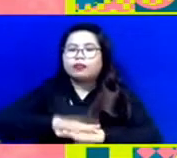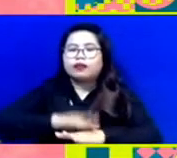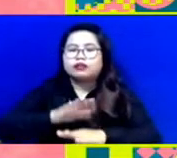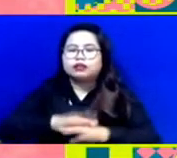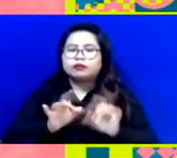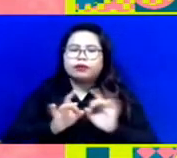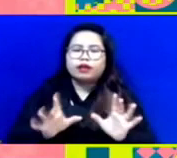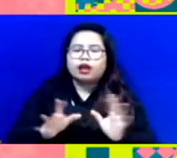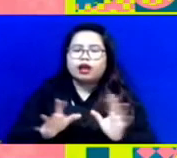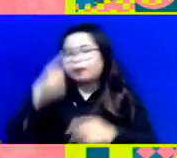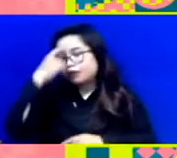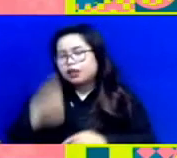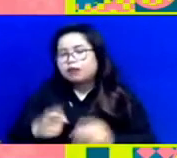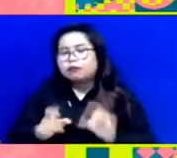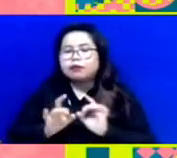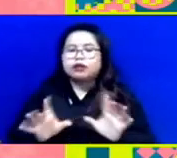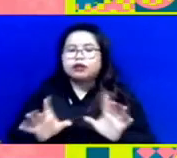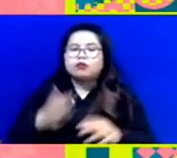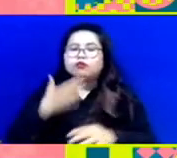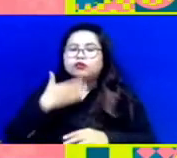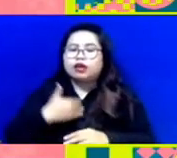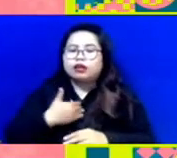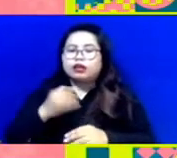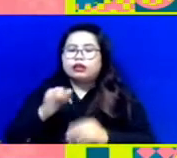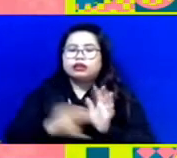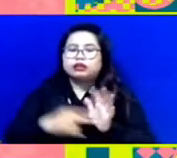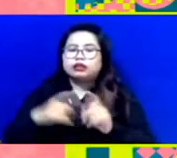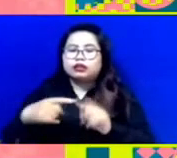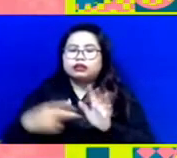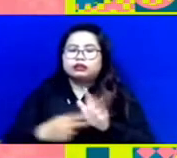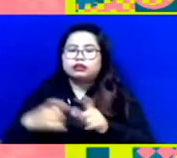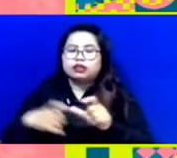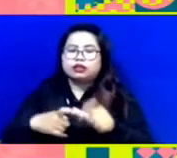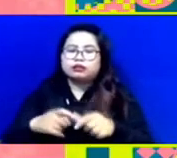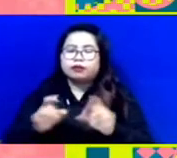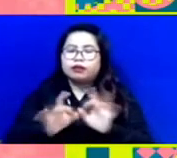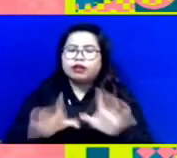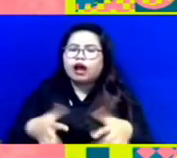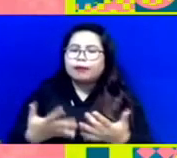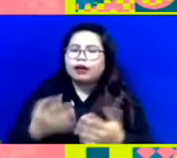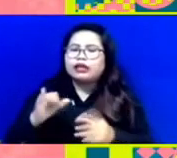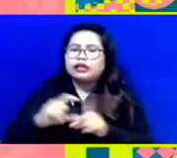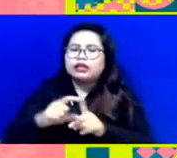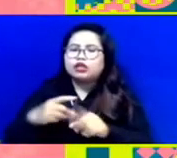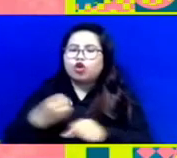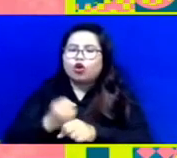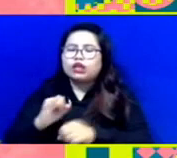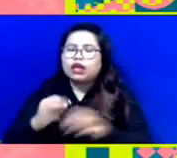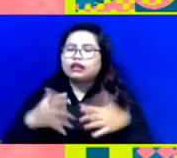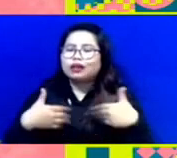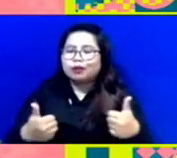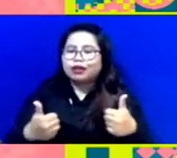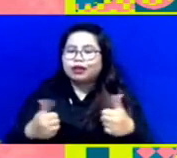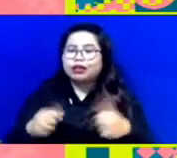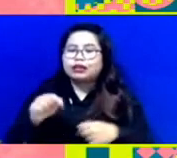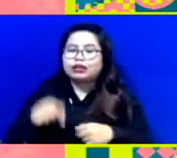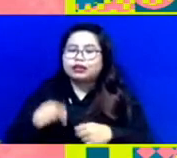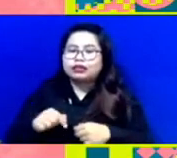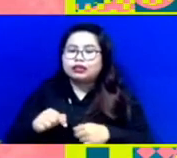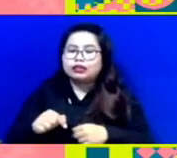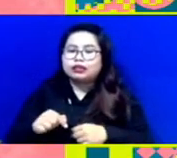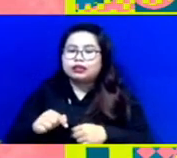ethnicity. What is the best ideology? Ideology that actually center on the common